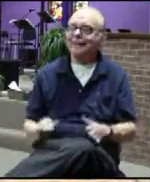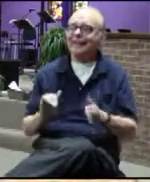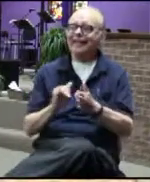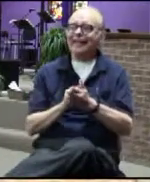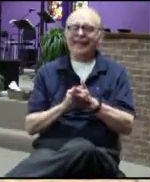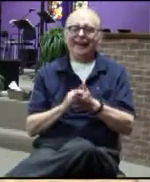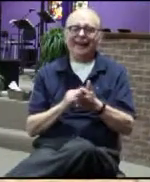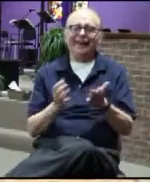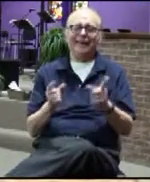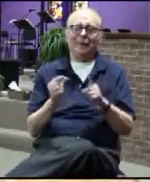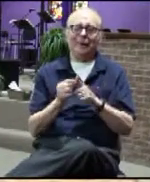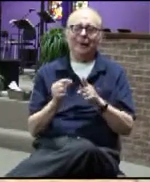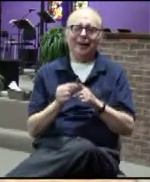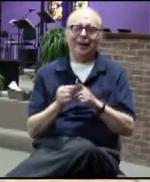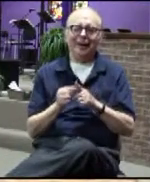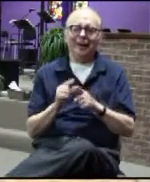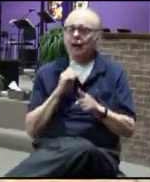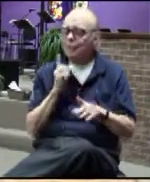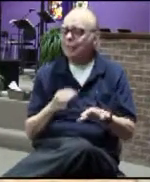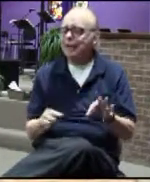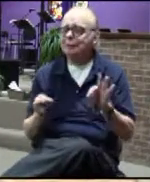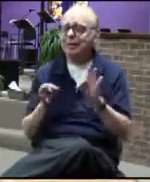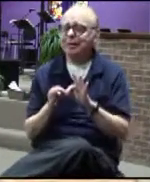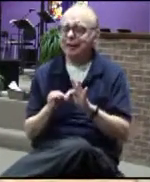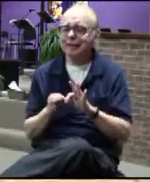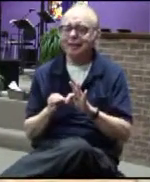this. Word. Is important.